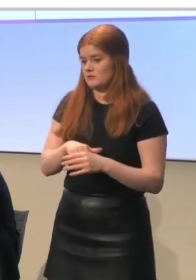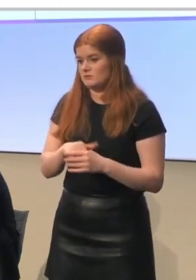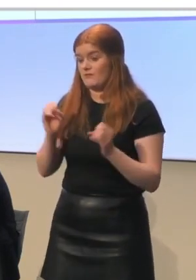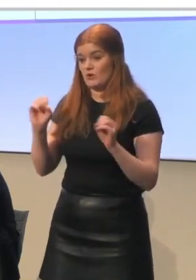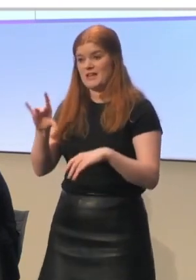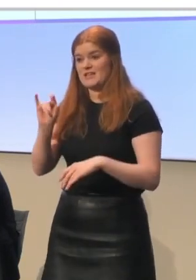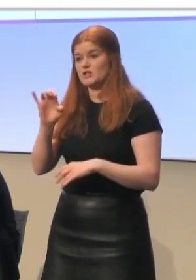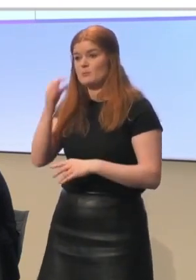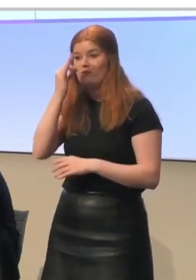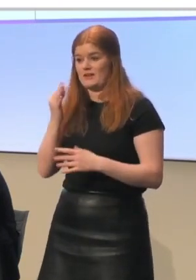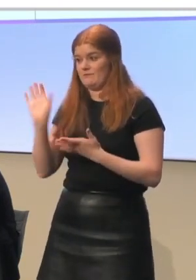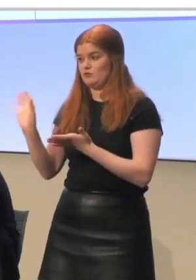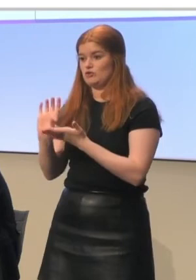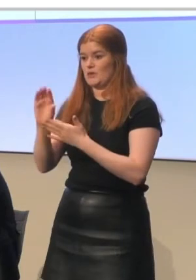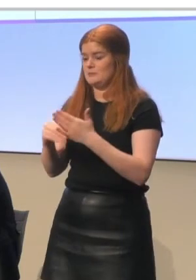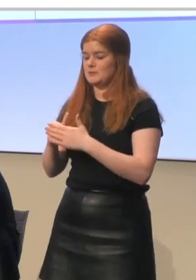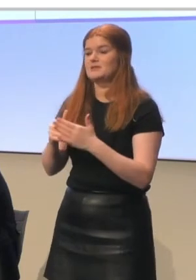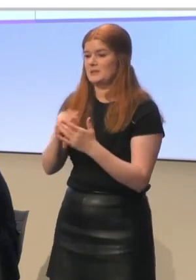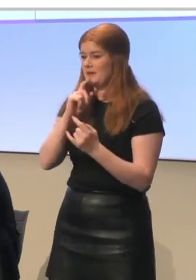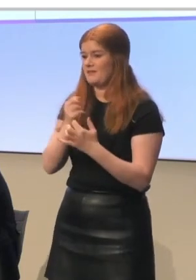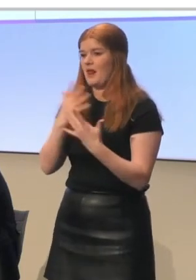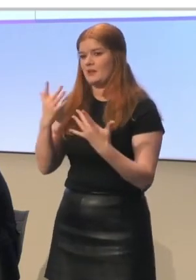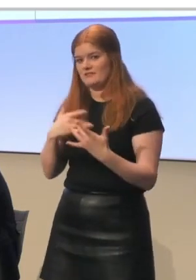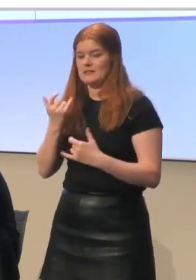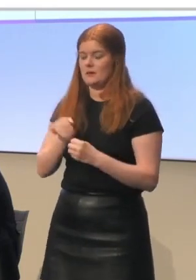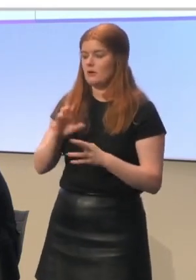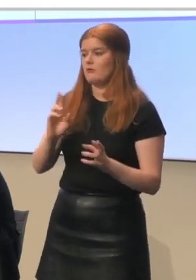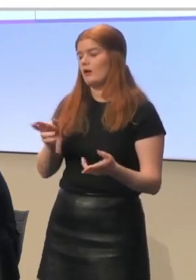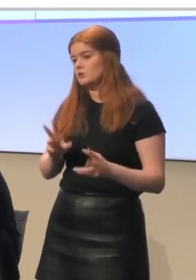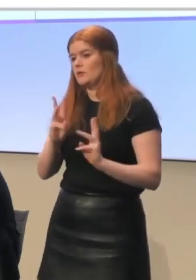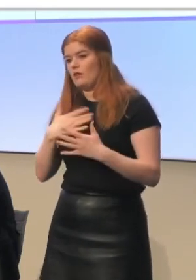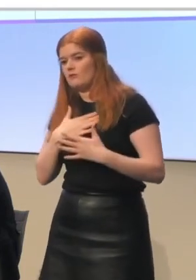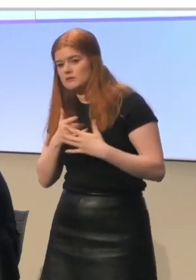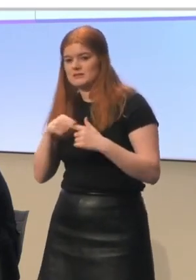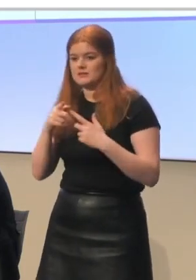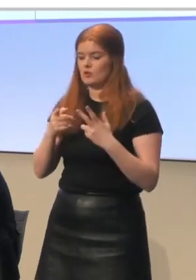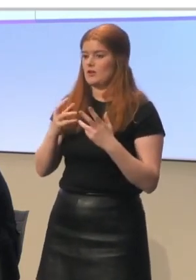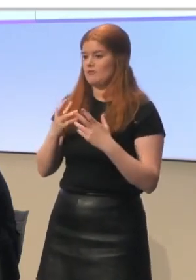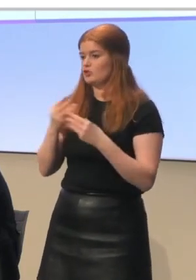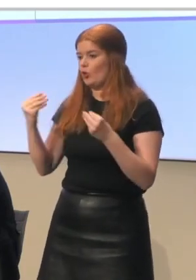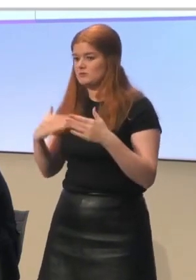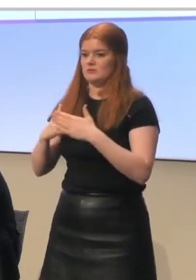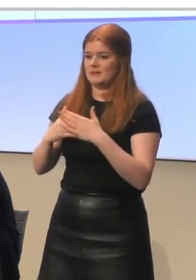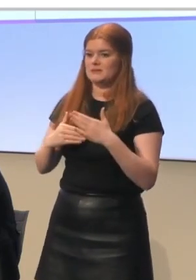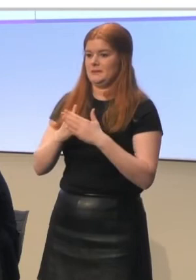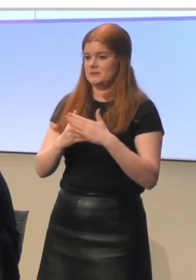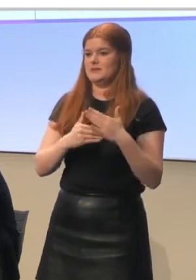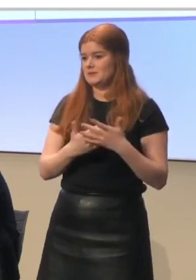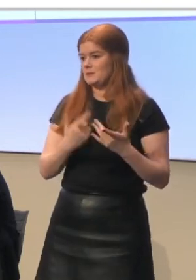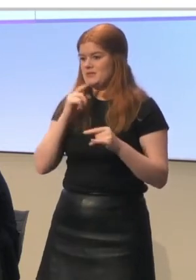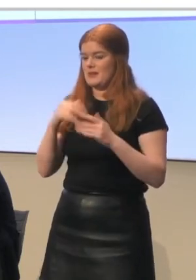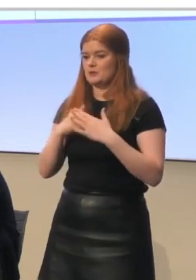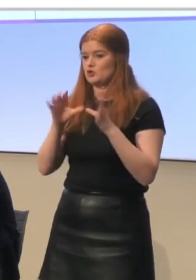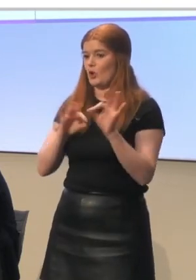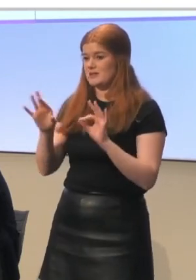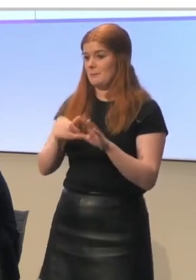HSE profiling is resource constrained, and that there was a lot of sentiment about the extent to which resources were constraining the